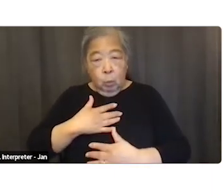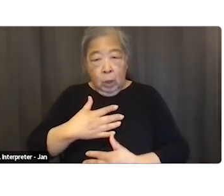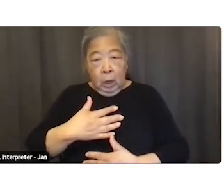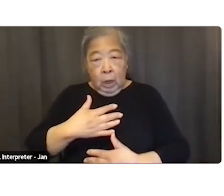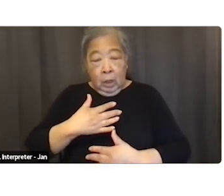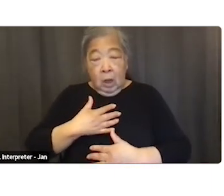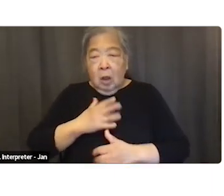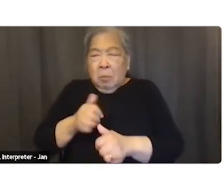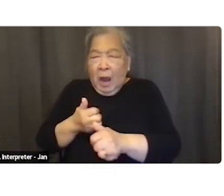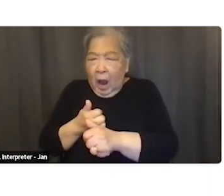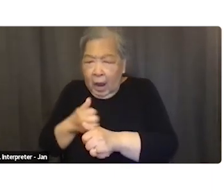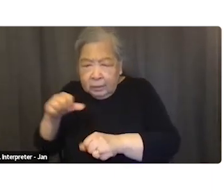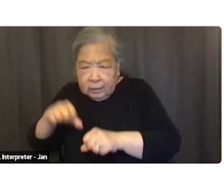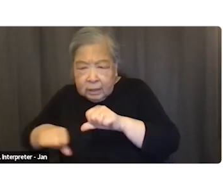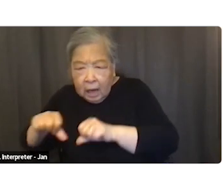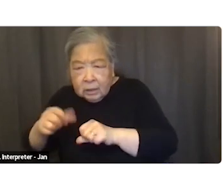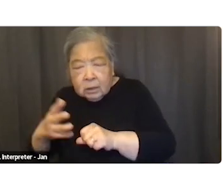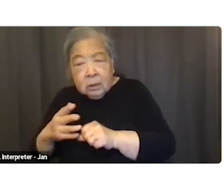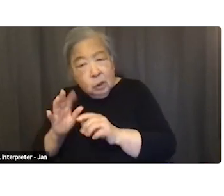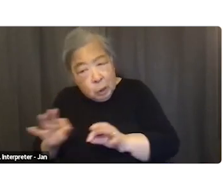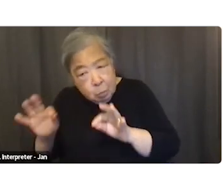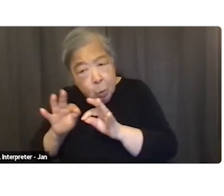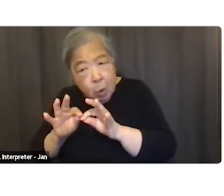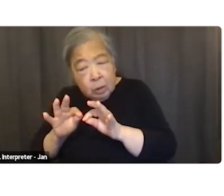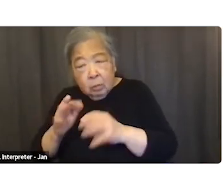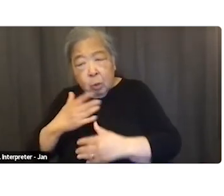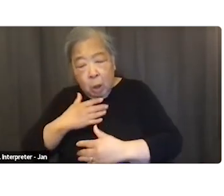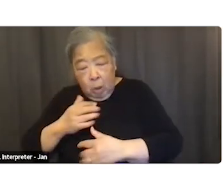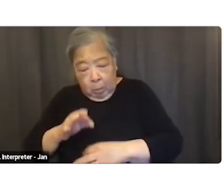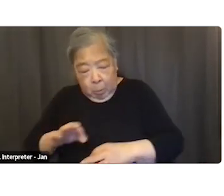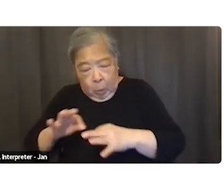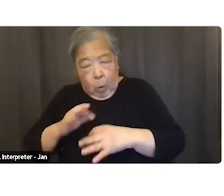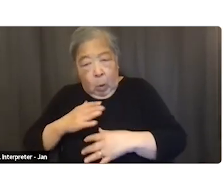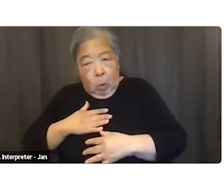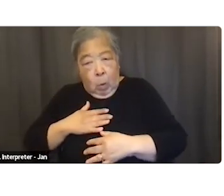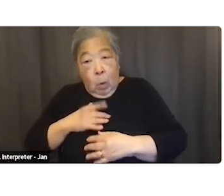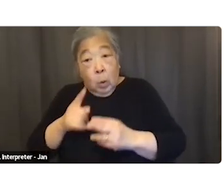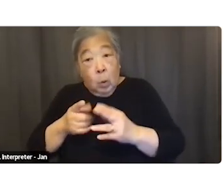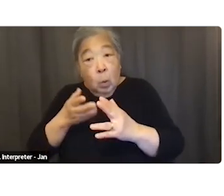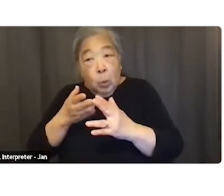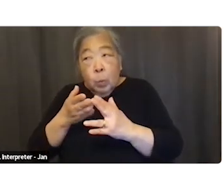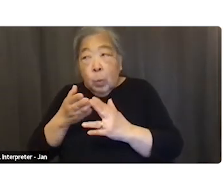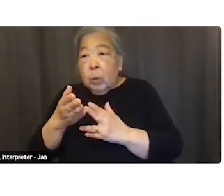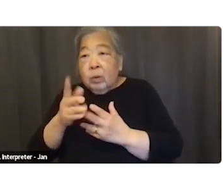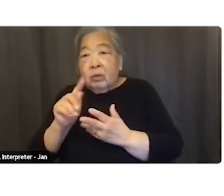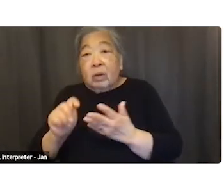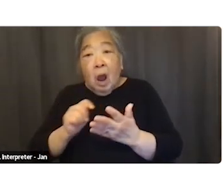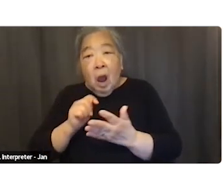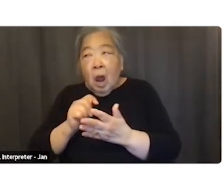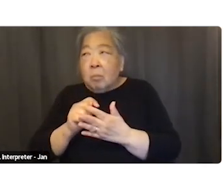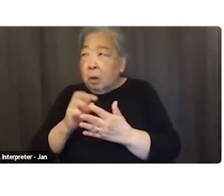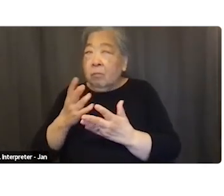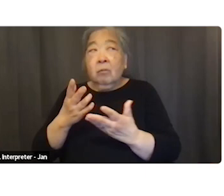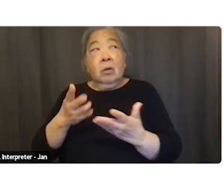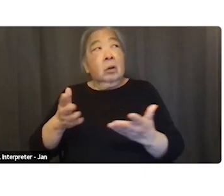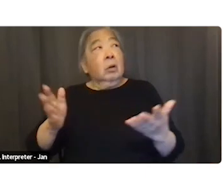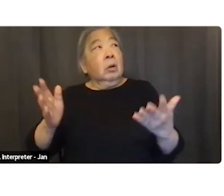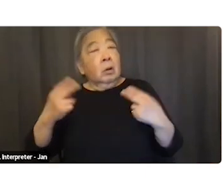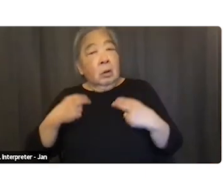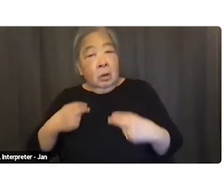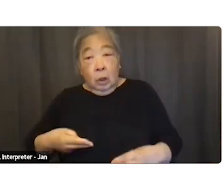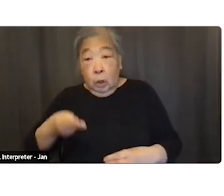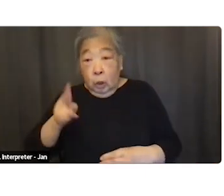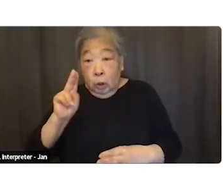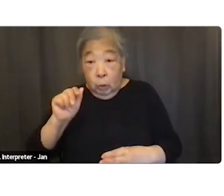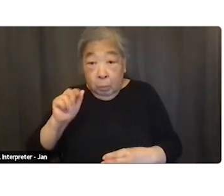it, and why it's so important as we move through this incredible time of humanity. And with the science, we're going to go into the